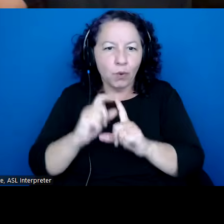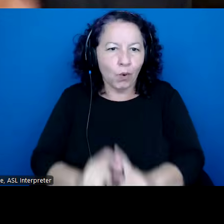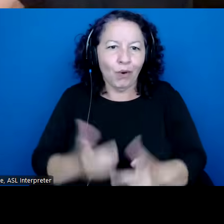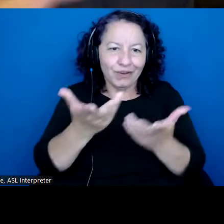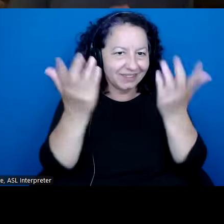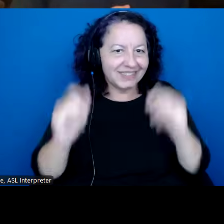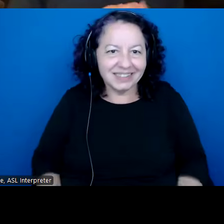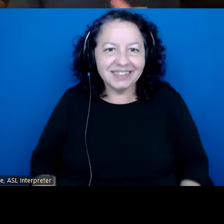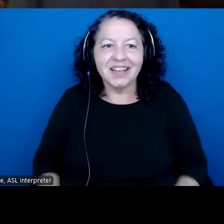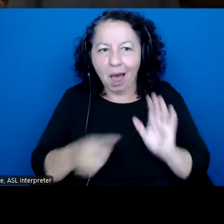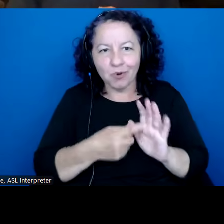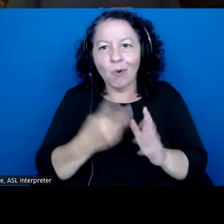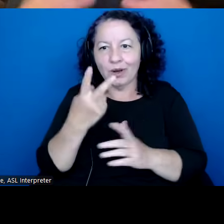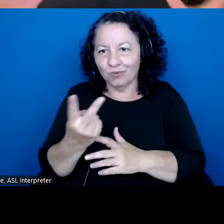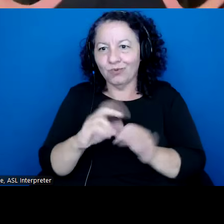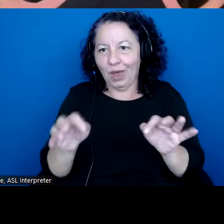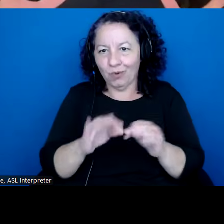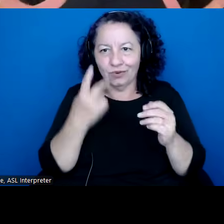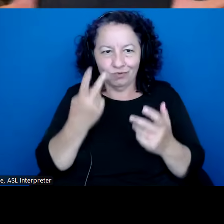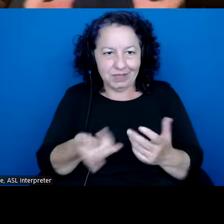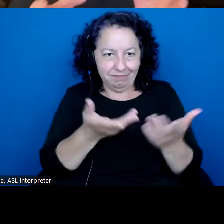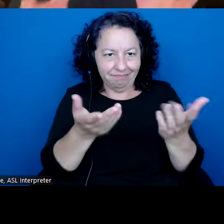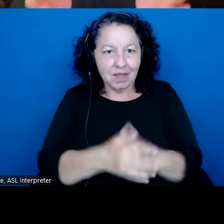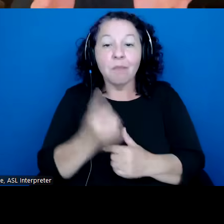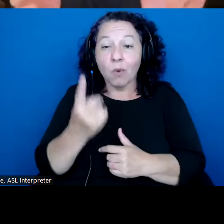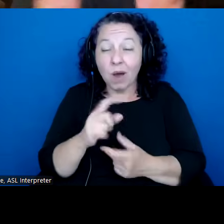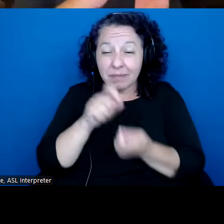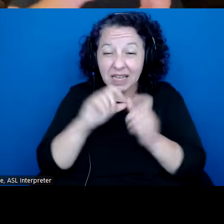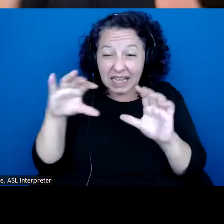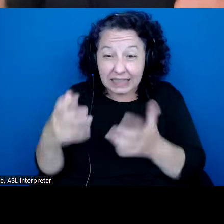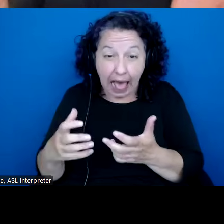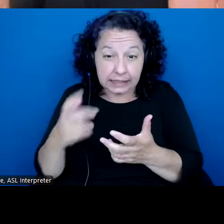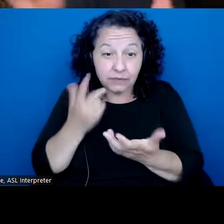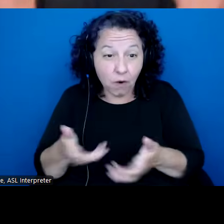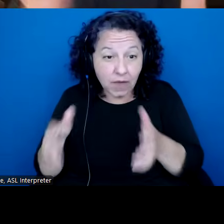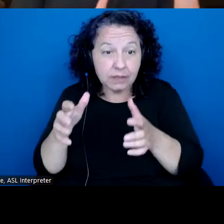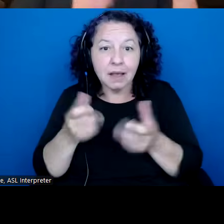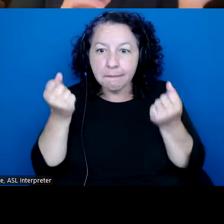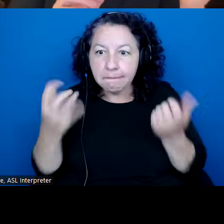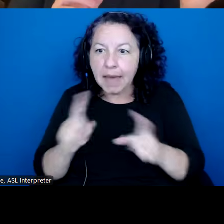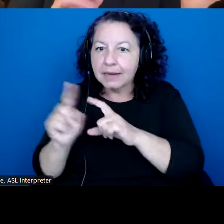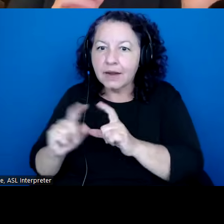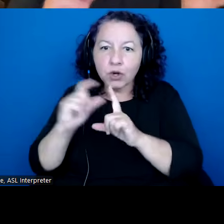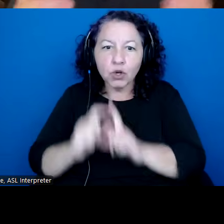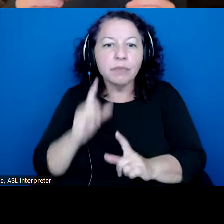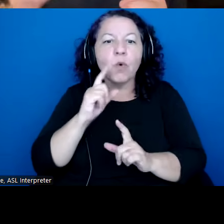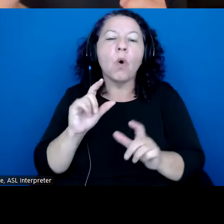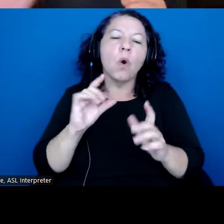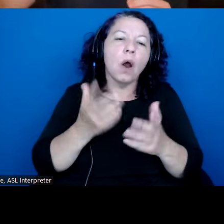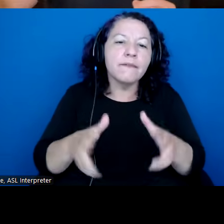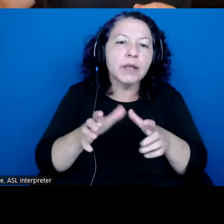Akkadian. But I want to highlight one particular class of vessels. There's a bunch of different terms for vessels that had a hole in the base.